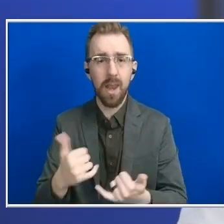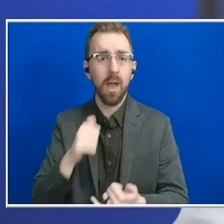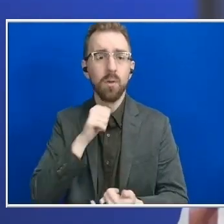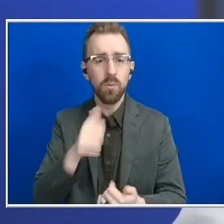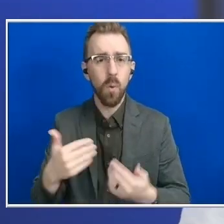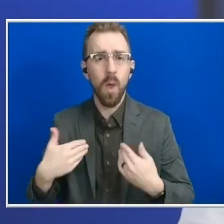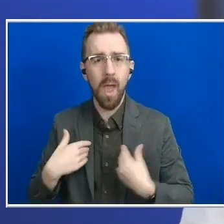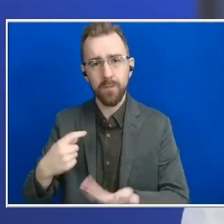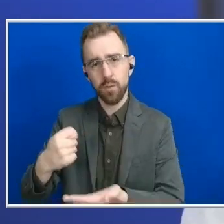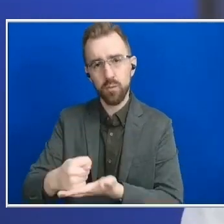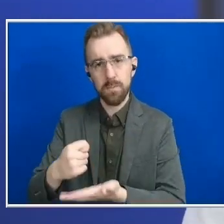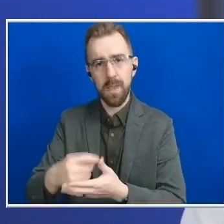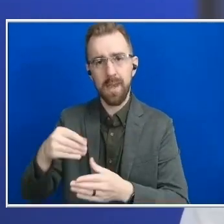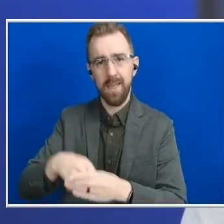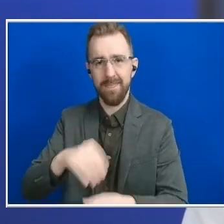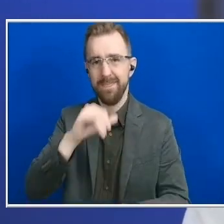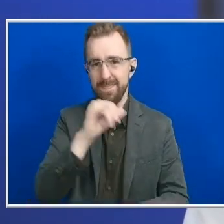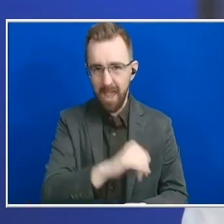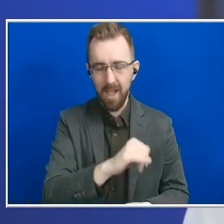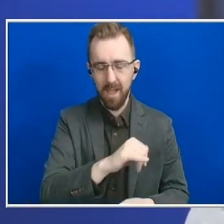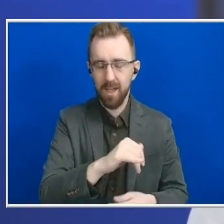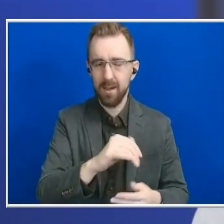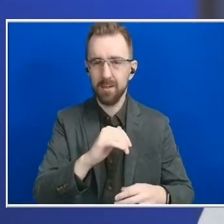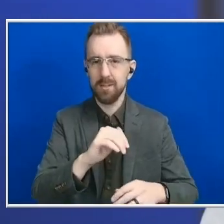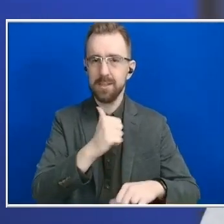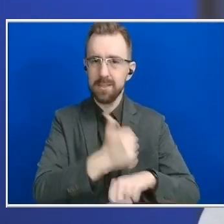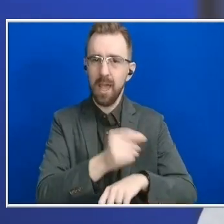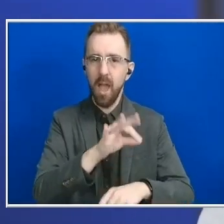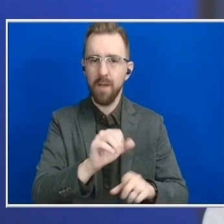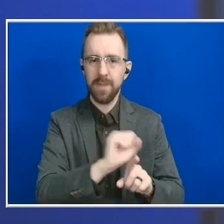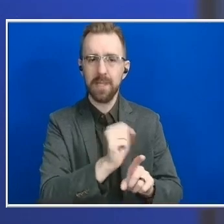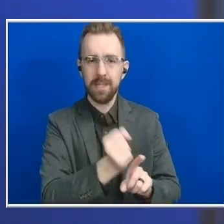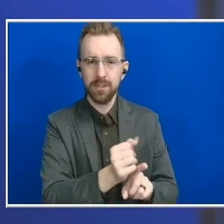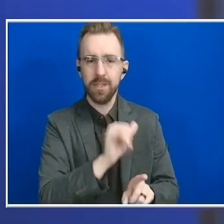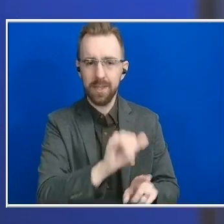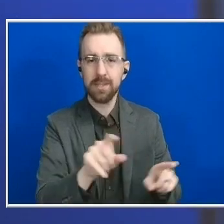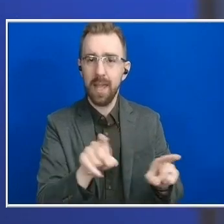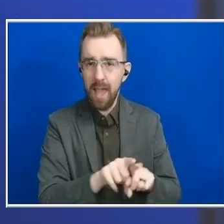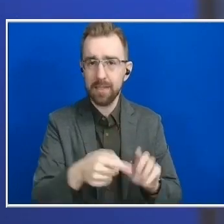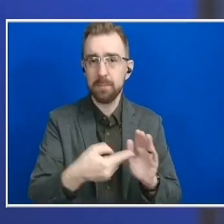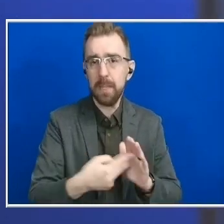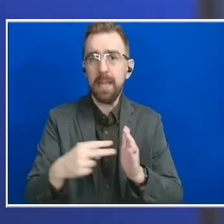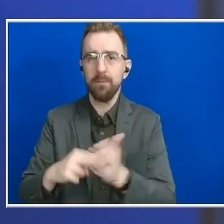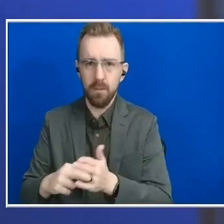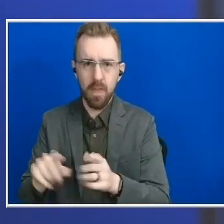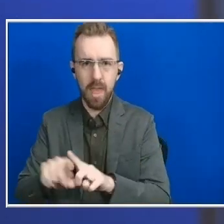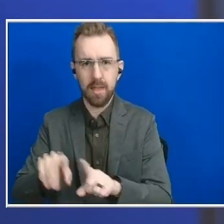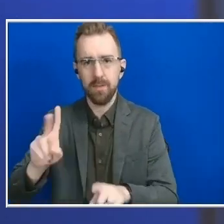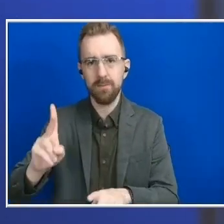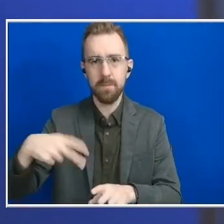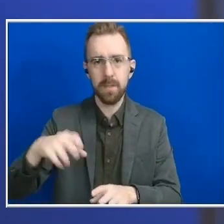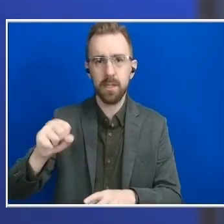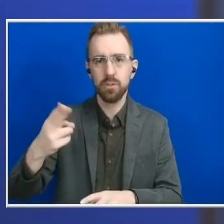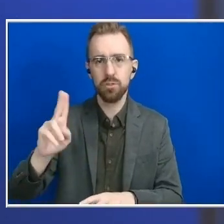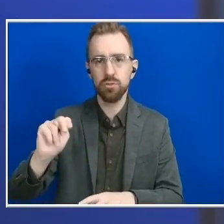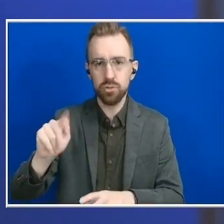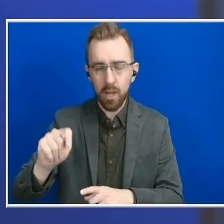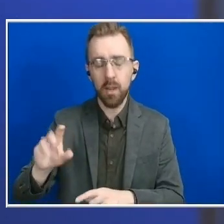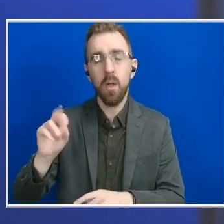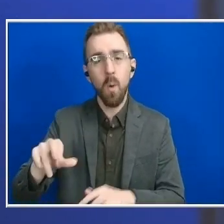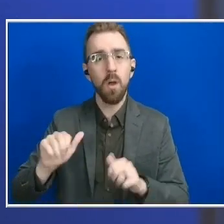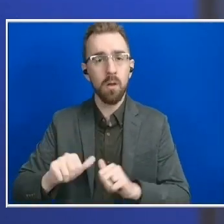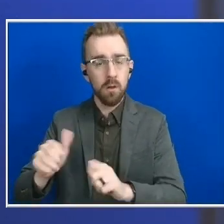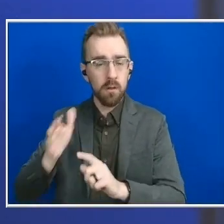that set of conditions that is as meaningful as a VP shunt, or potentially in the future